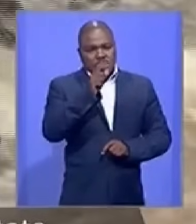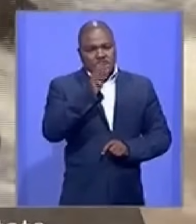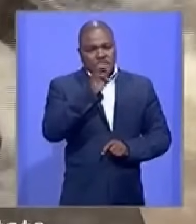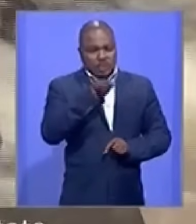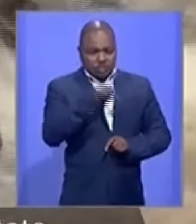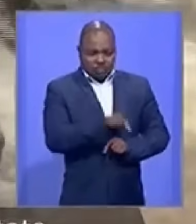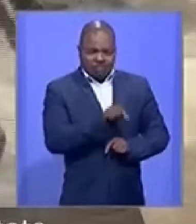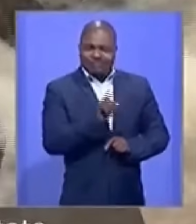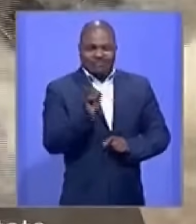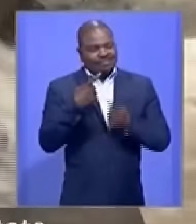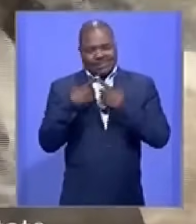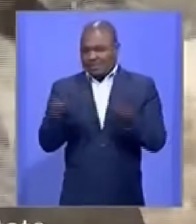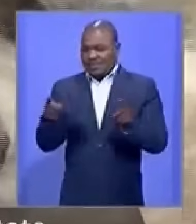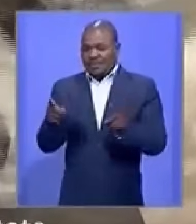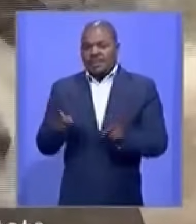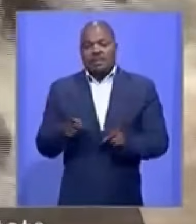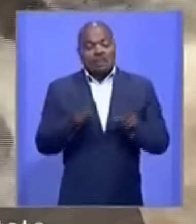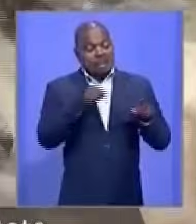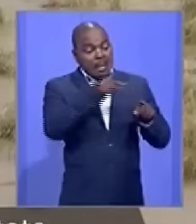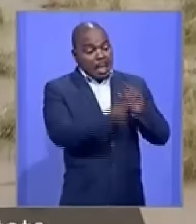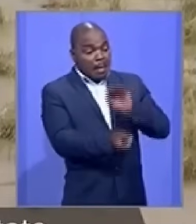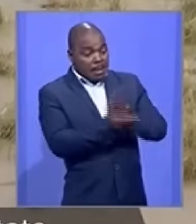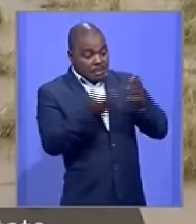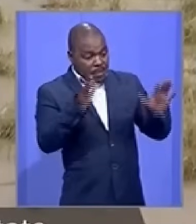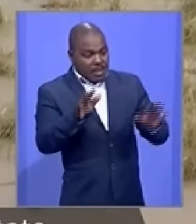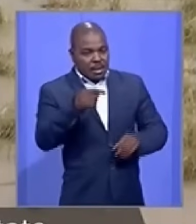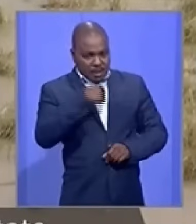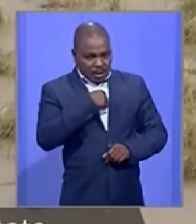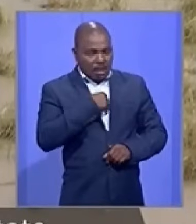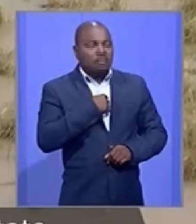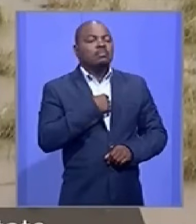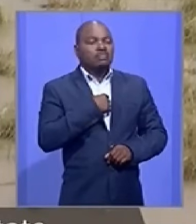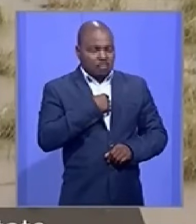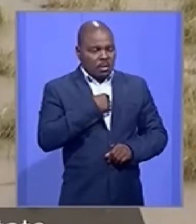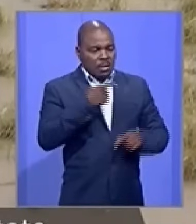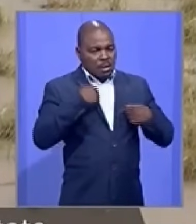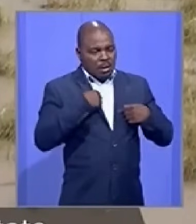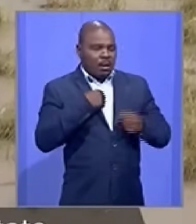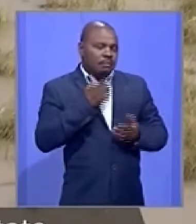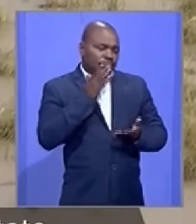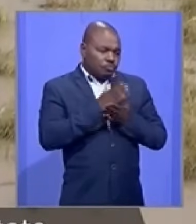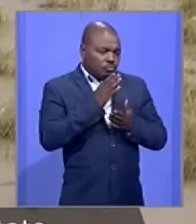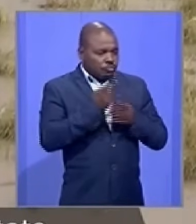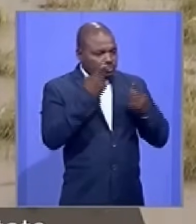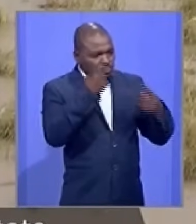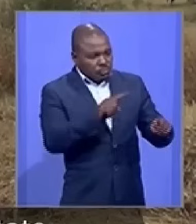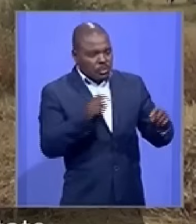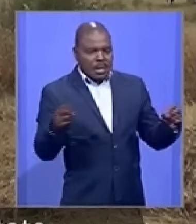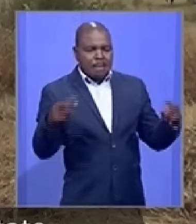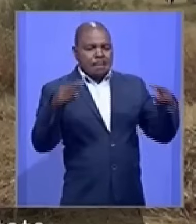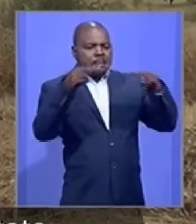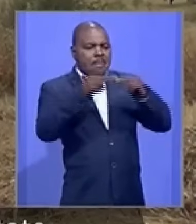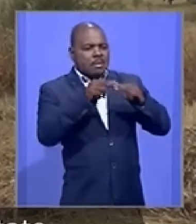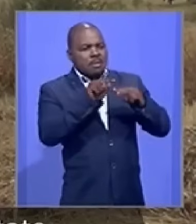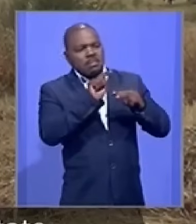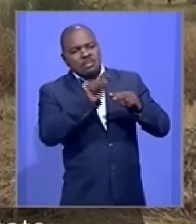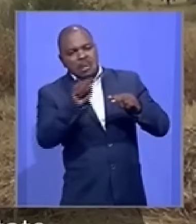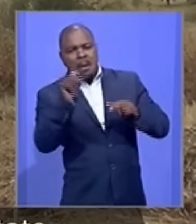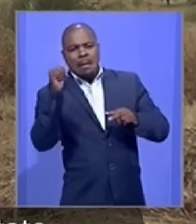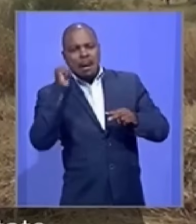tsena teng. Ka mora kopano ena ke nkile tetla le monyetla wa hore ke bole ho bontshwa kaofela marokgo o thuleng ana a